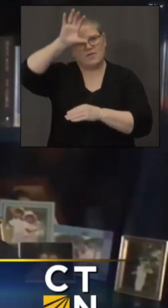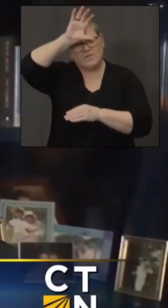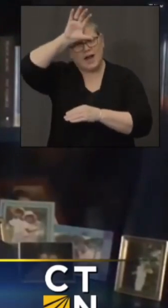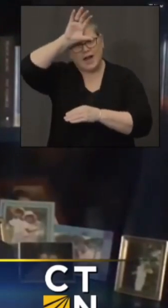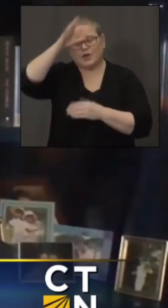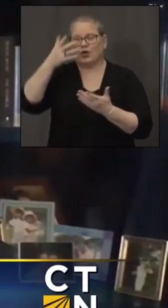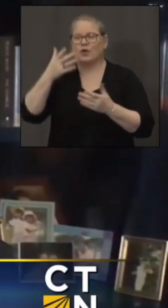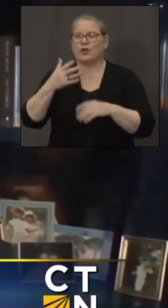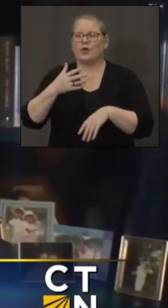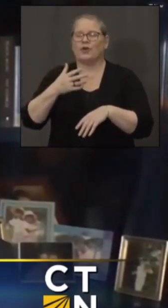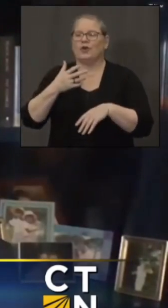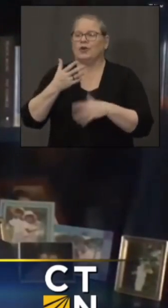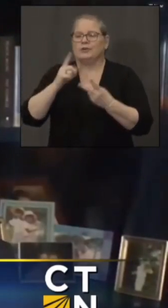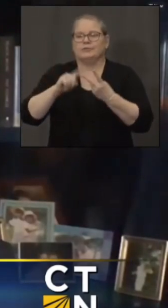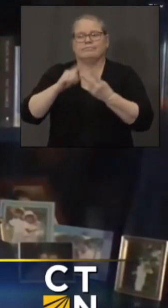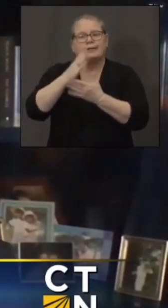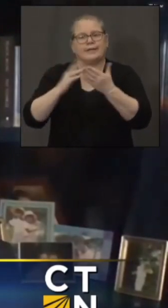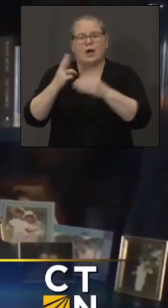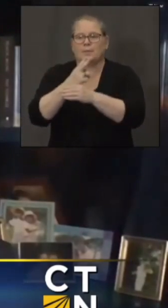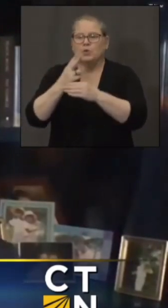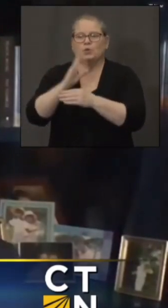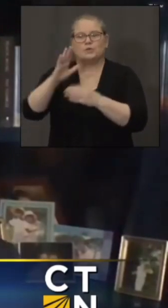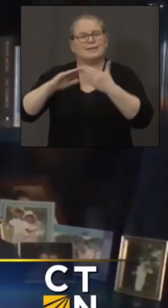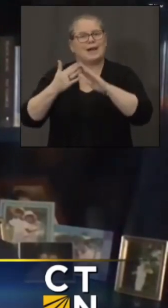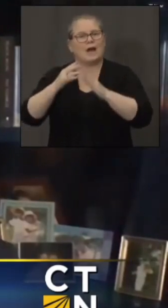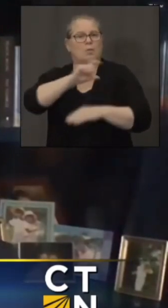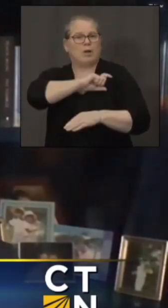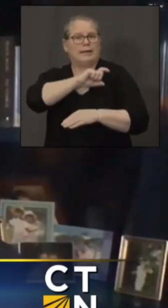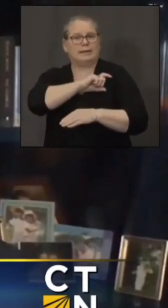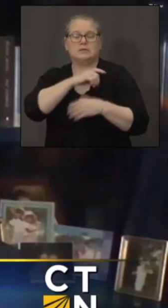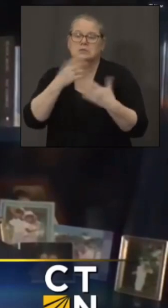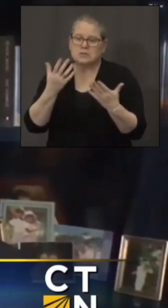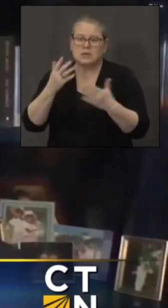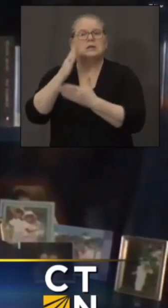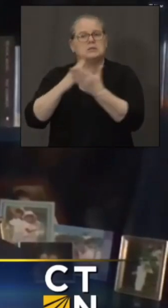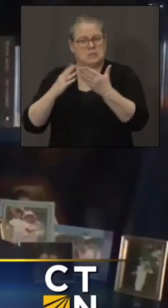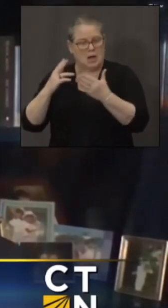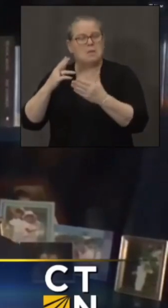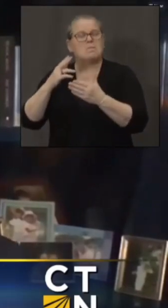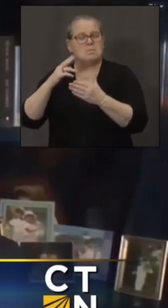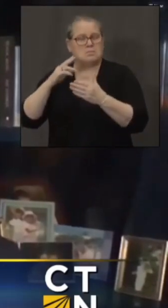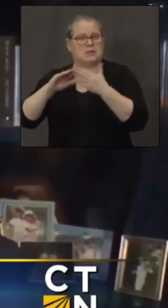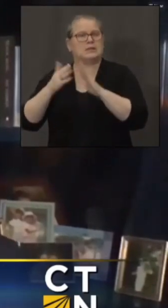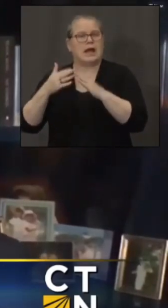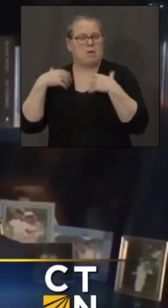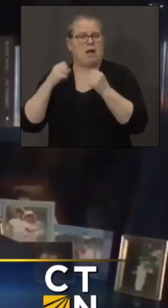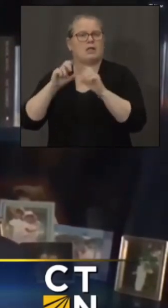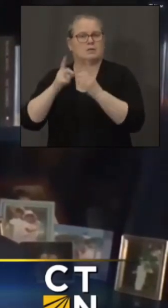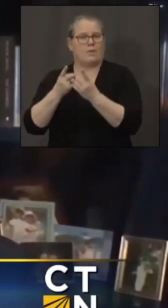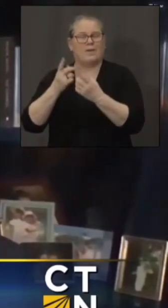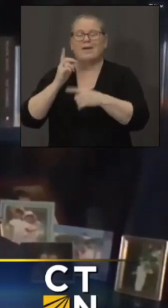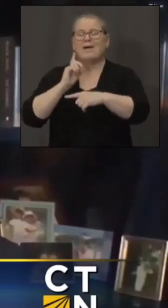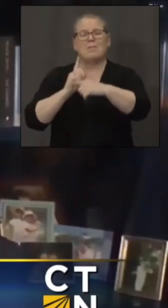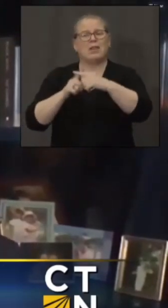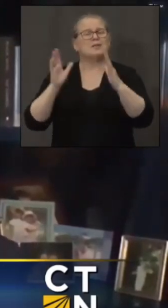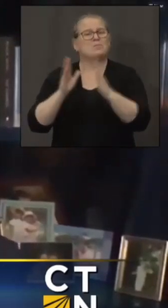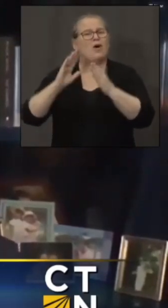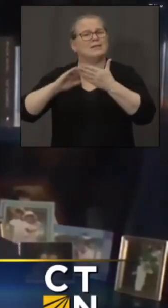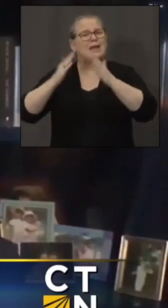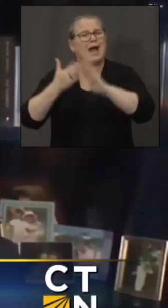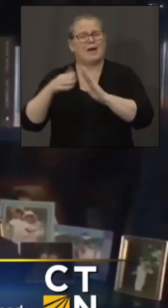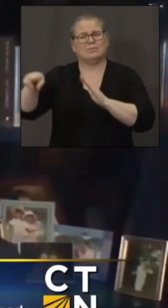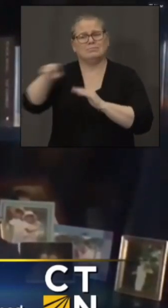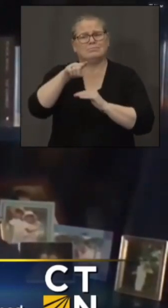police and others. Again, in many cases, especially the smaller towns, the local merchant. You probably know her